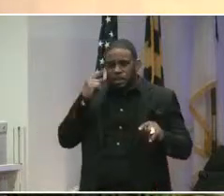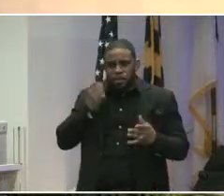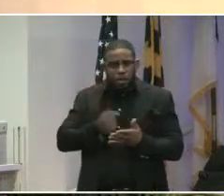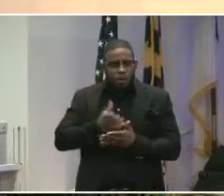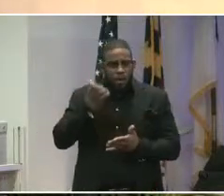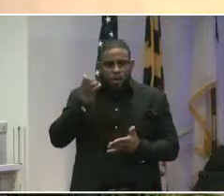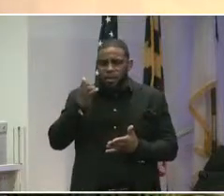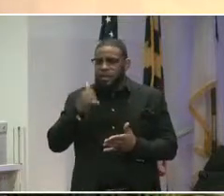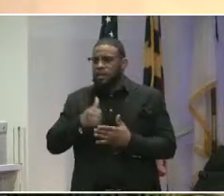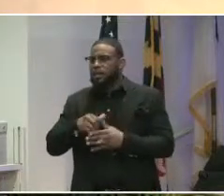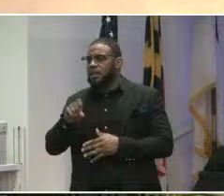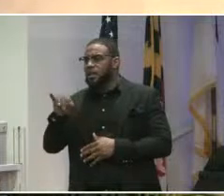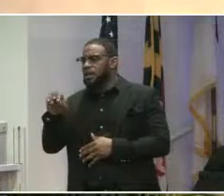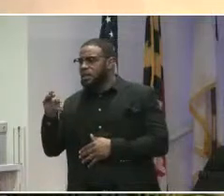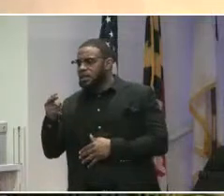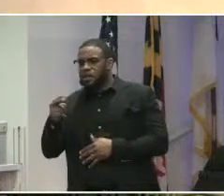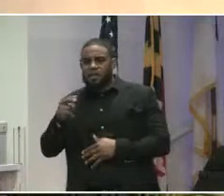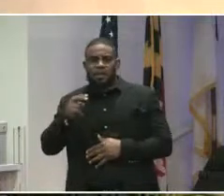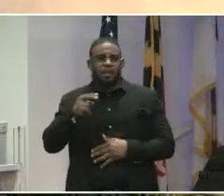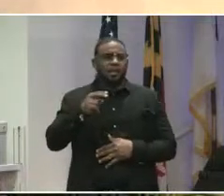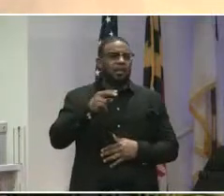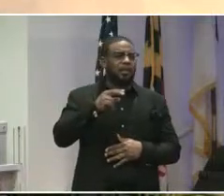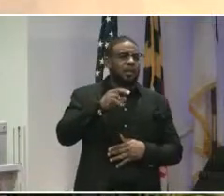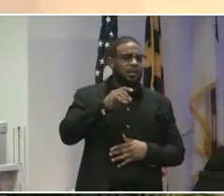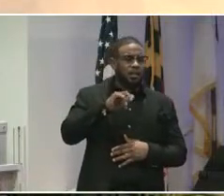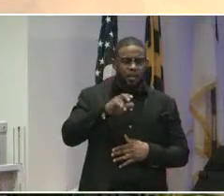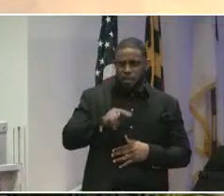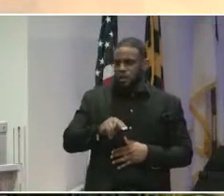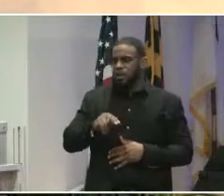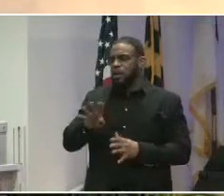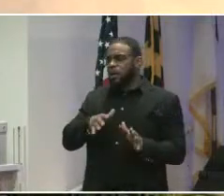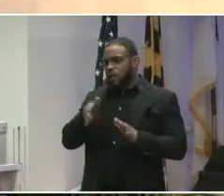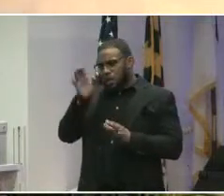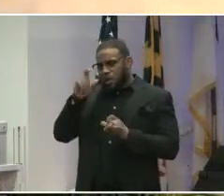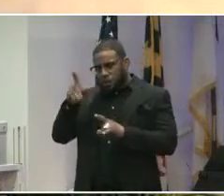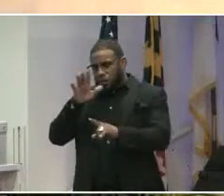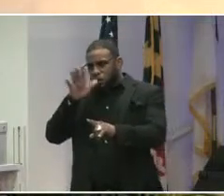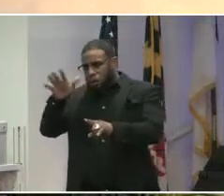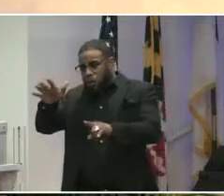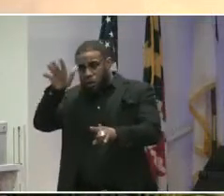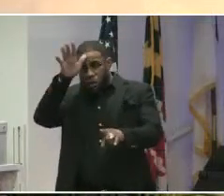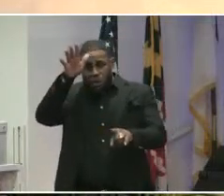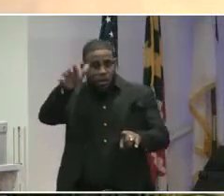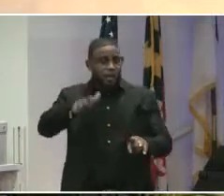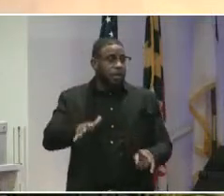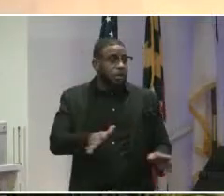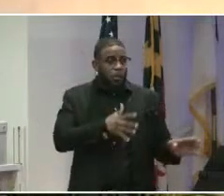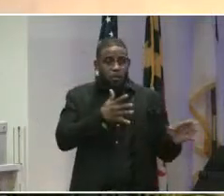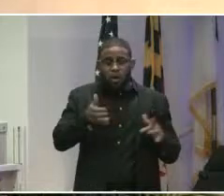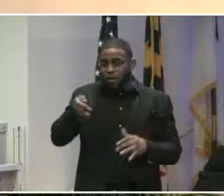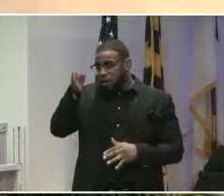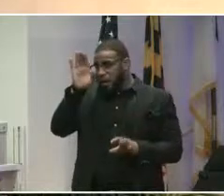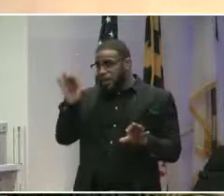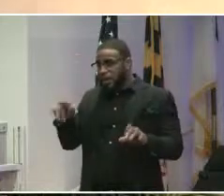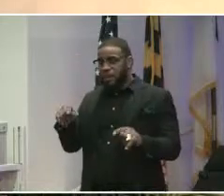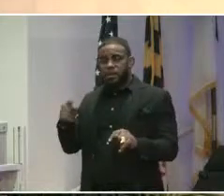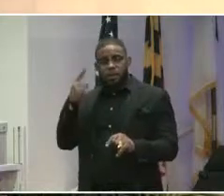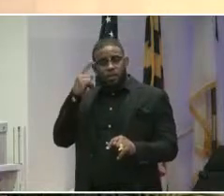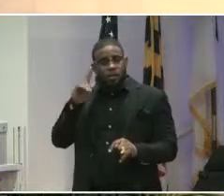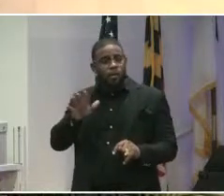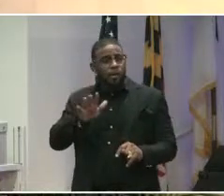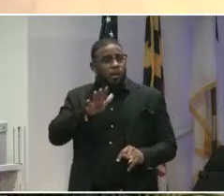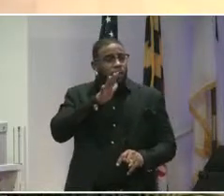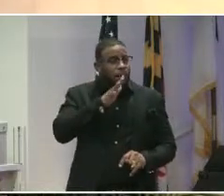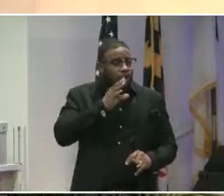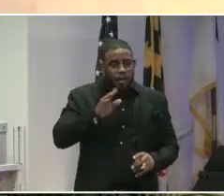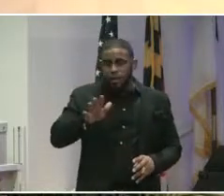Richard and Sarah Allen. And the wind of God did it for your grandmamas and granddaddies. And the wind of God did it for your